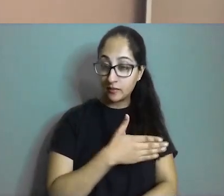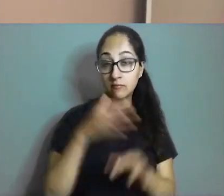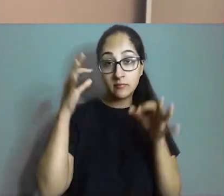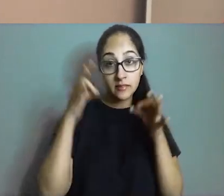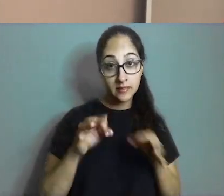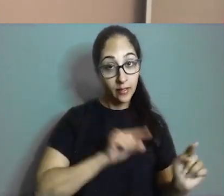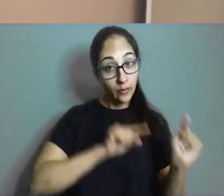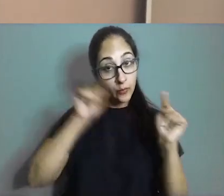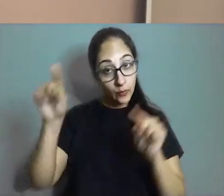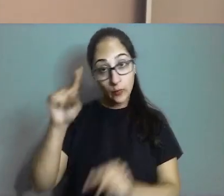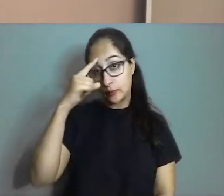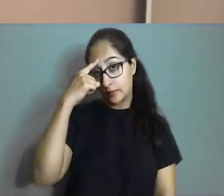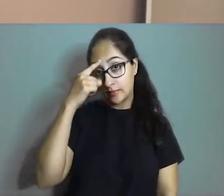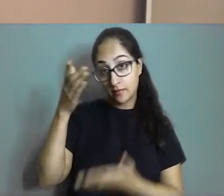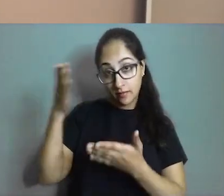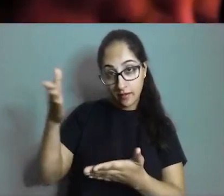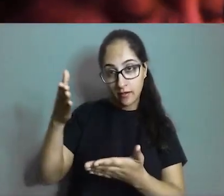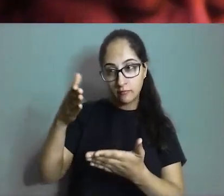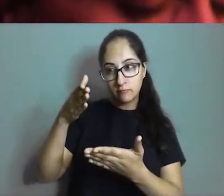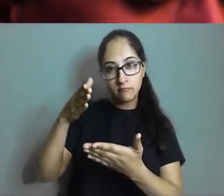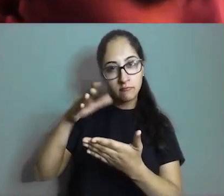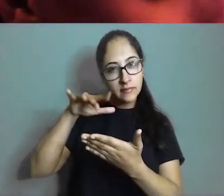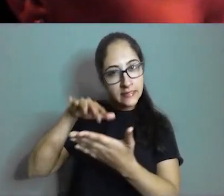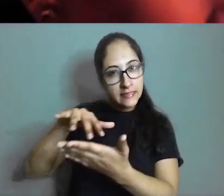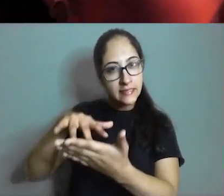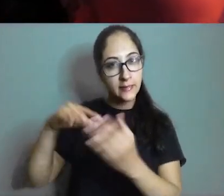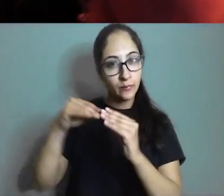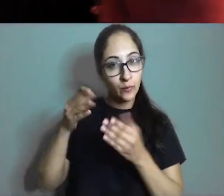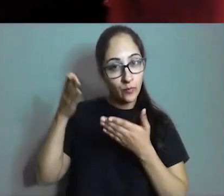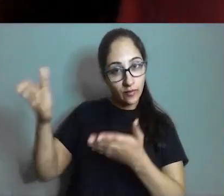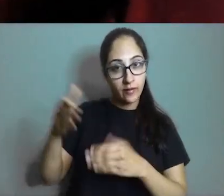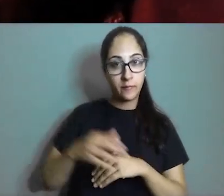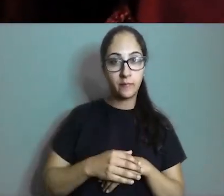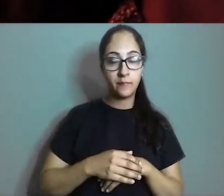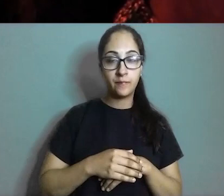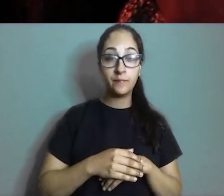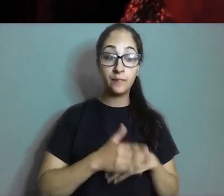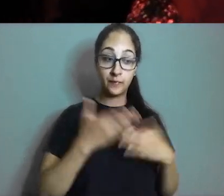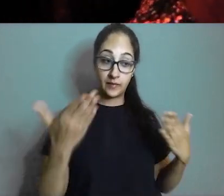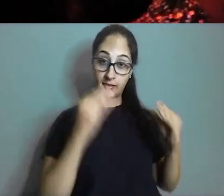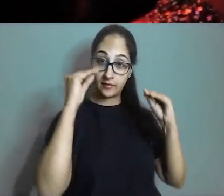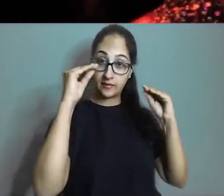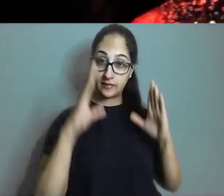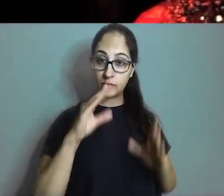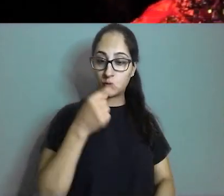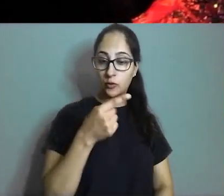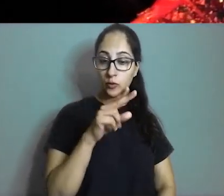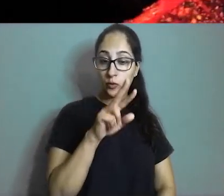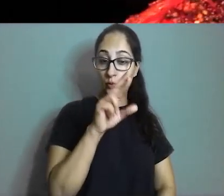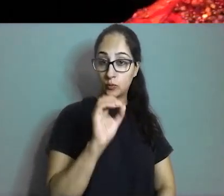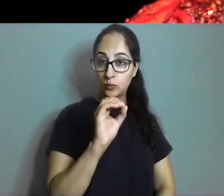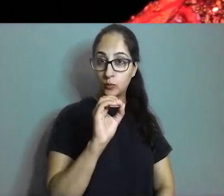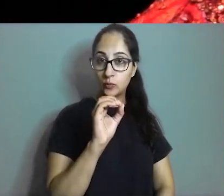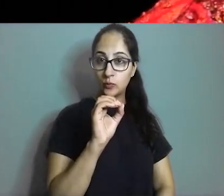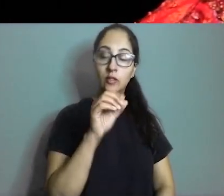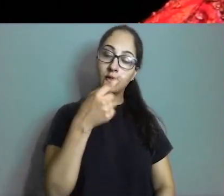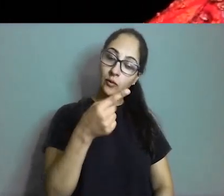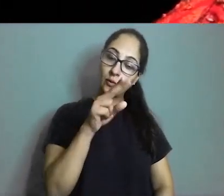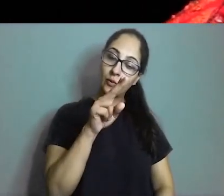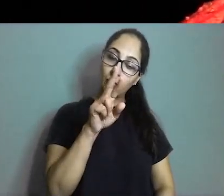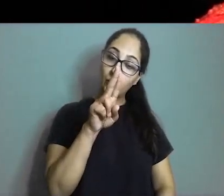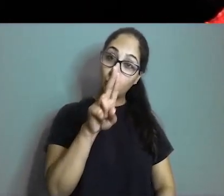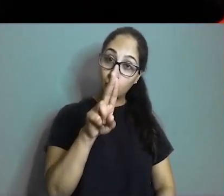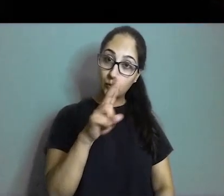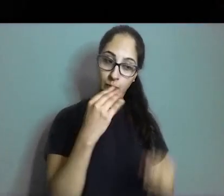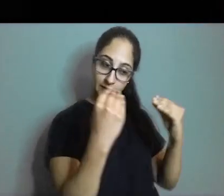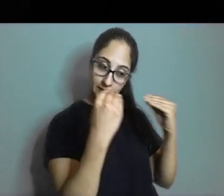study the tradition further. And my guru, my mentor here, was also encouraging me to do the same. So